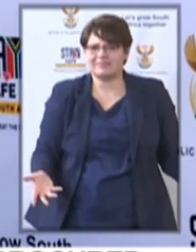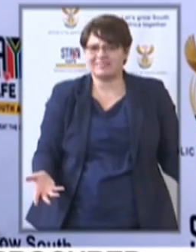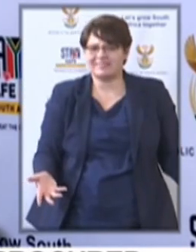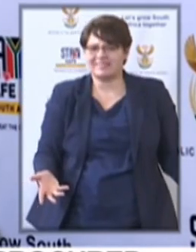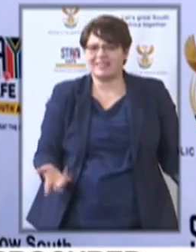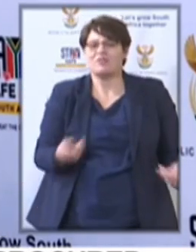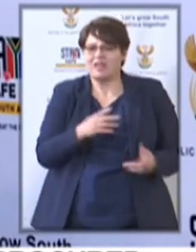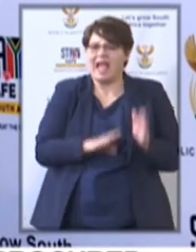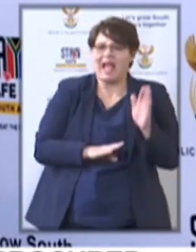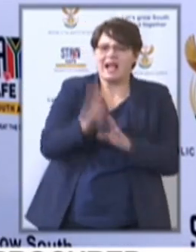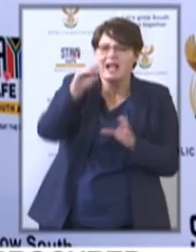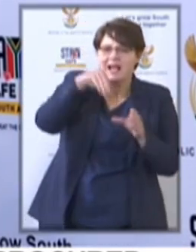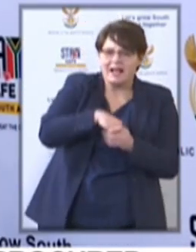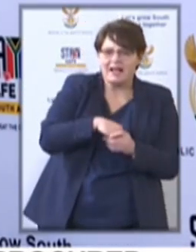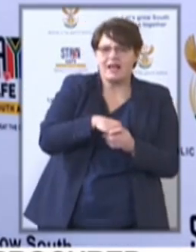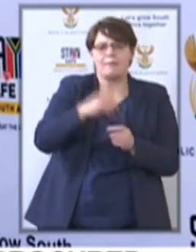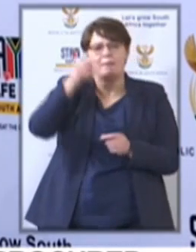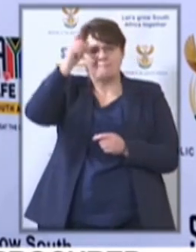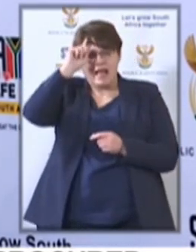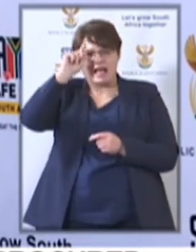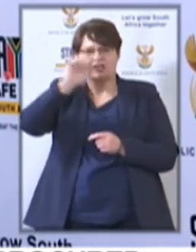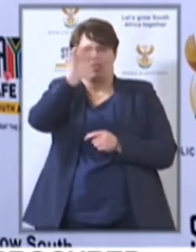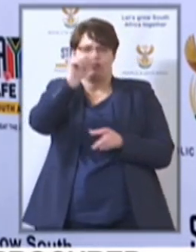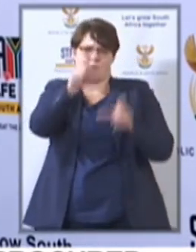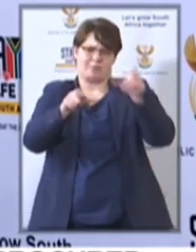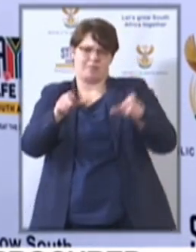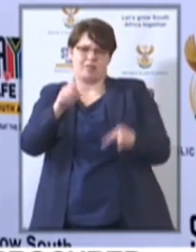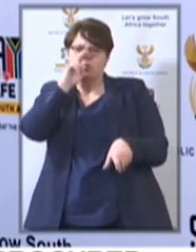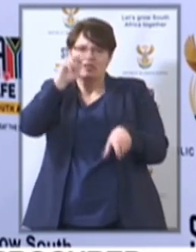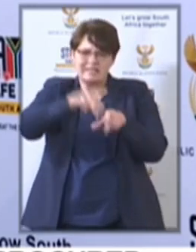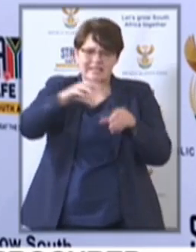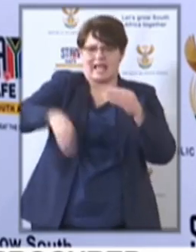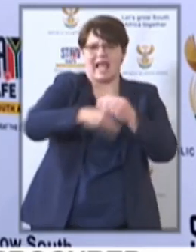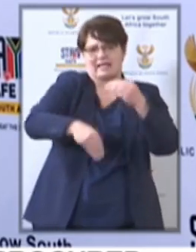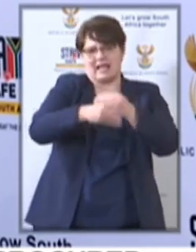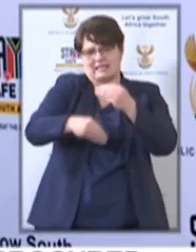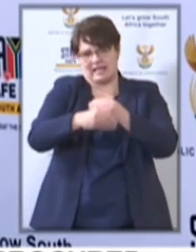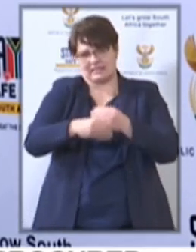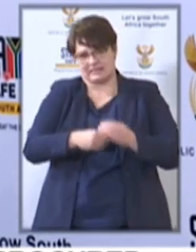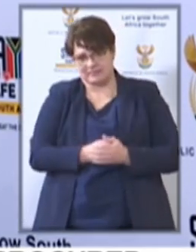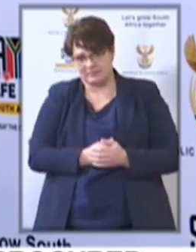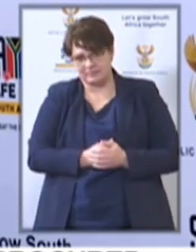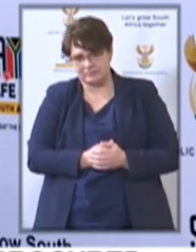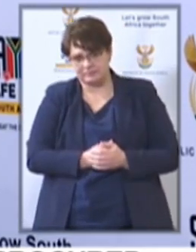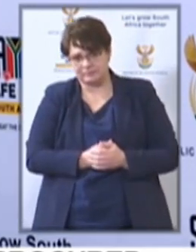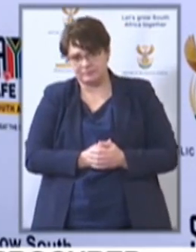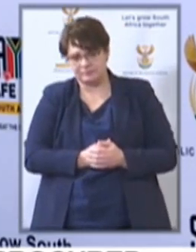increased participation by black South Africans as academics.